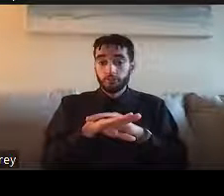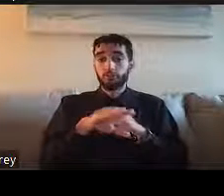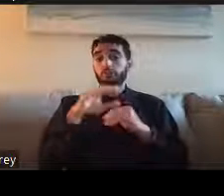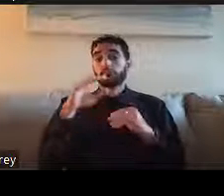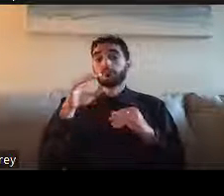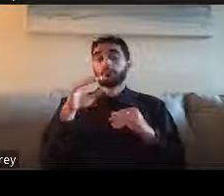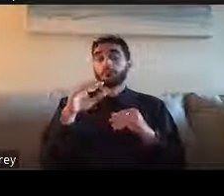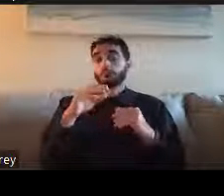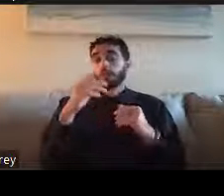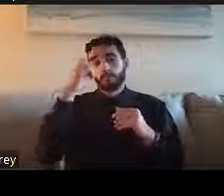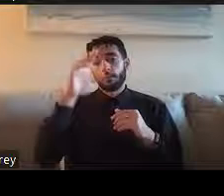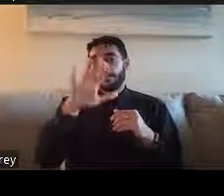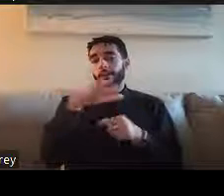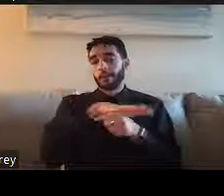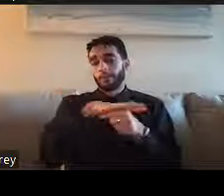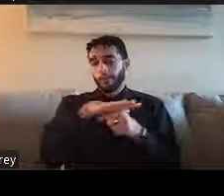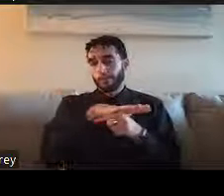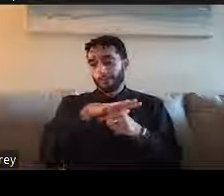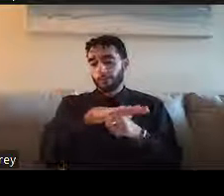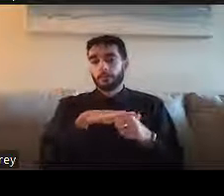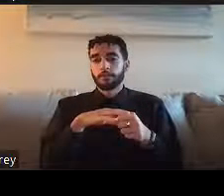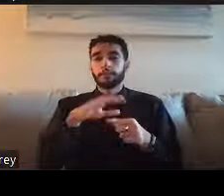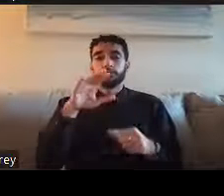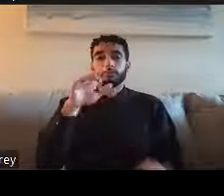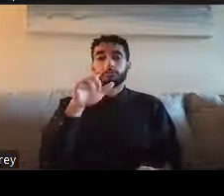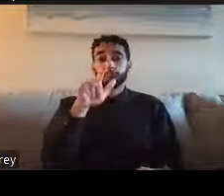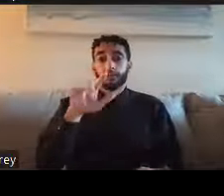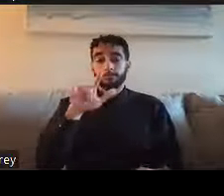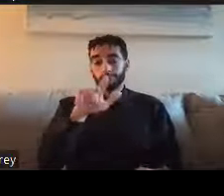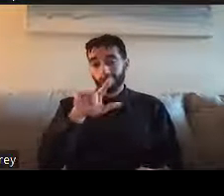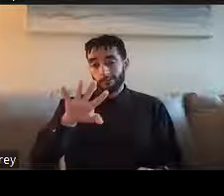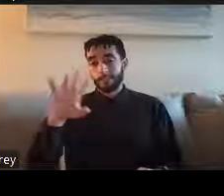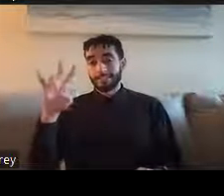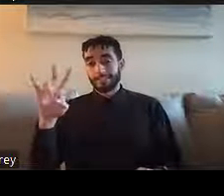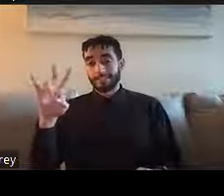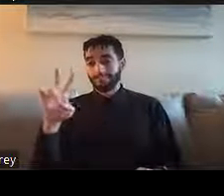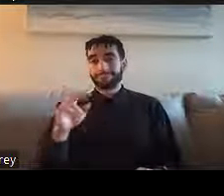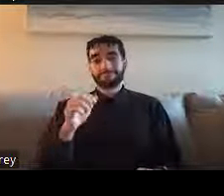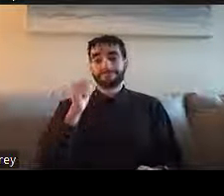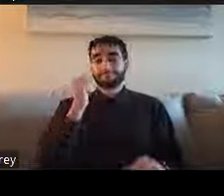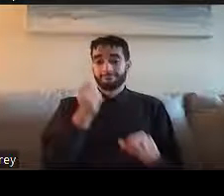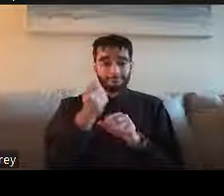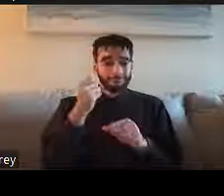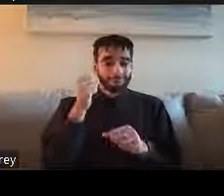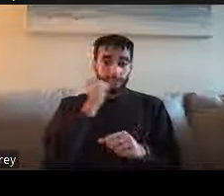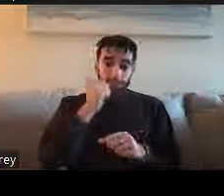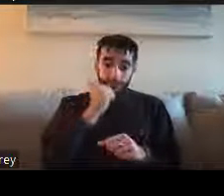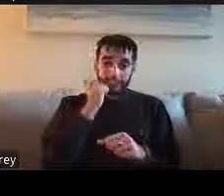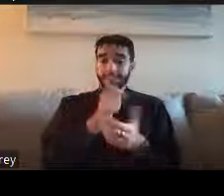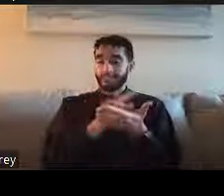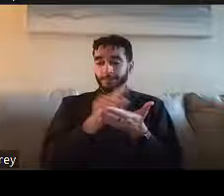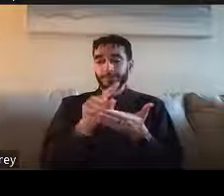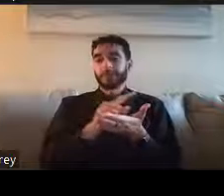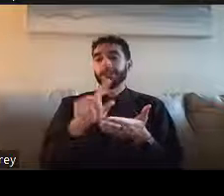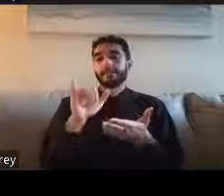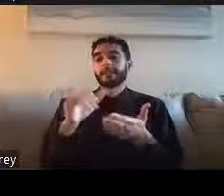their zip code? How can we have 24/7 support by phone? live help. So we're looking at call